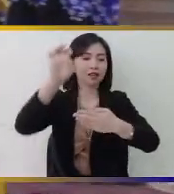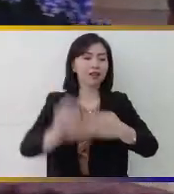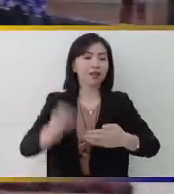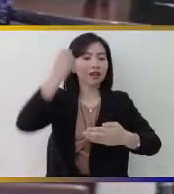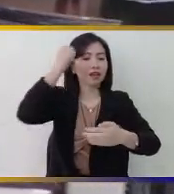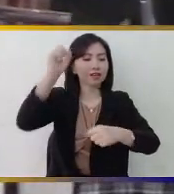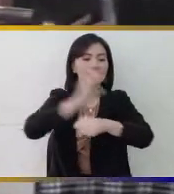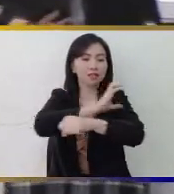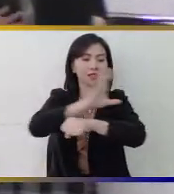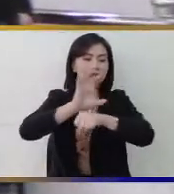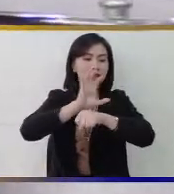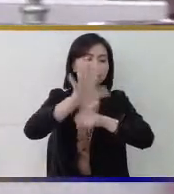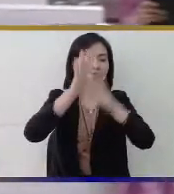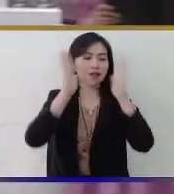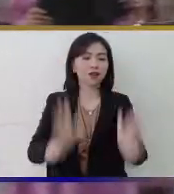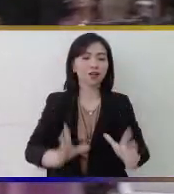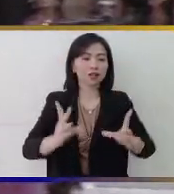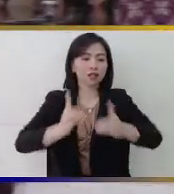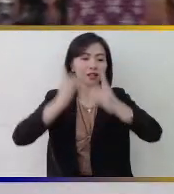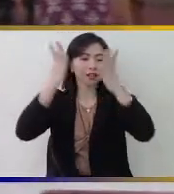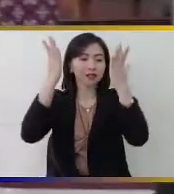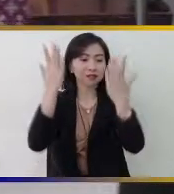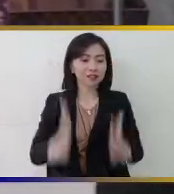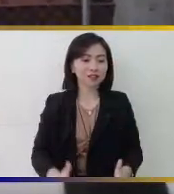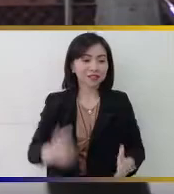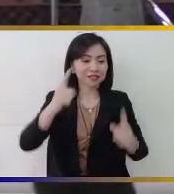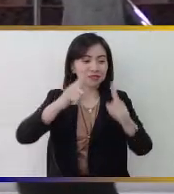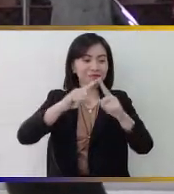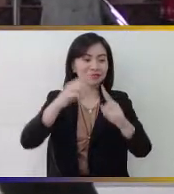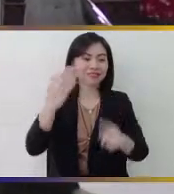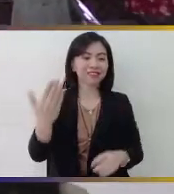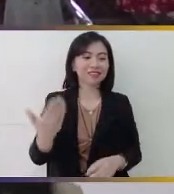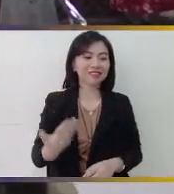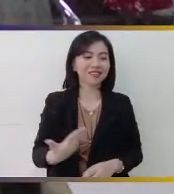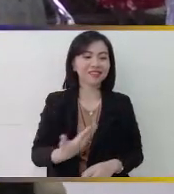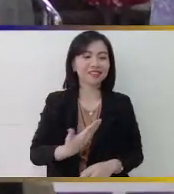the end. He's the Counselor, Deliverer.